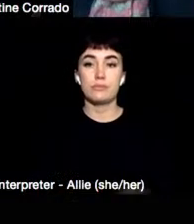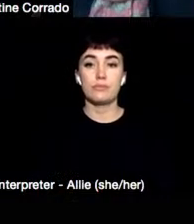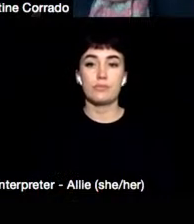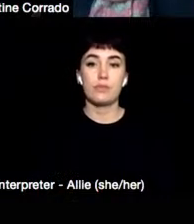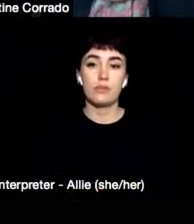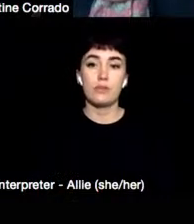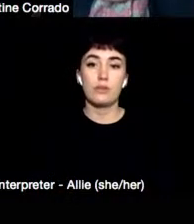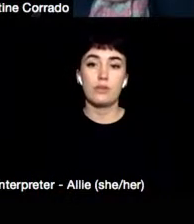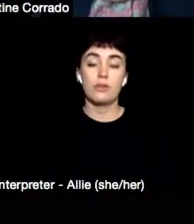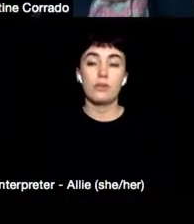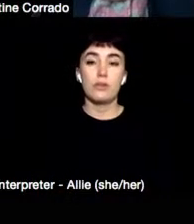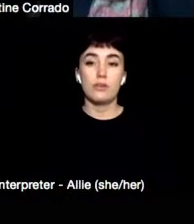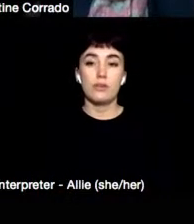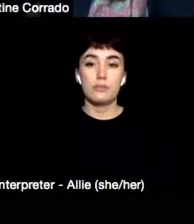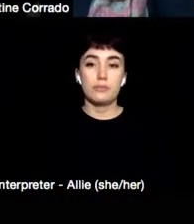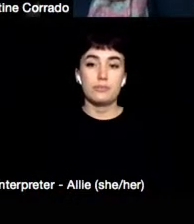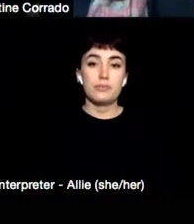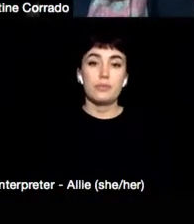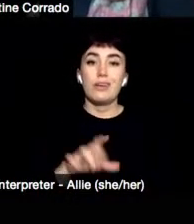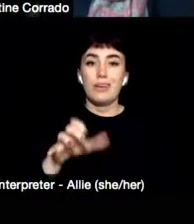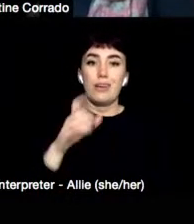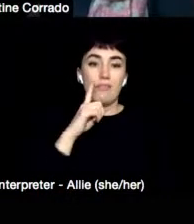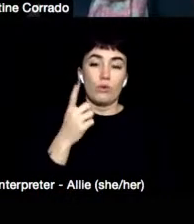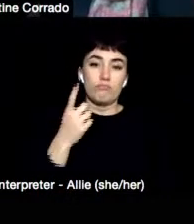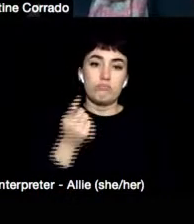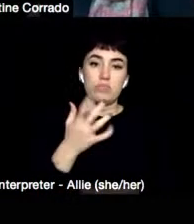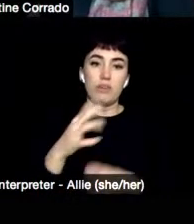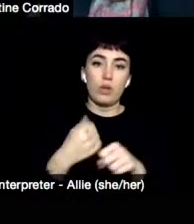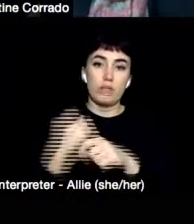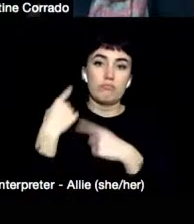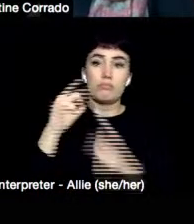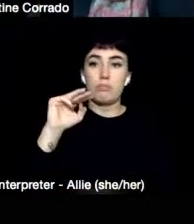We've done this for a number of years. Mike,